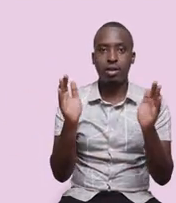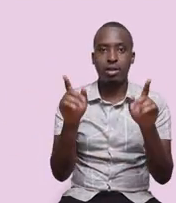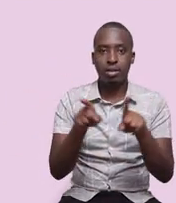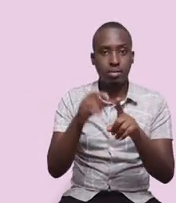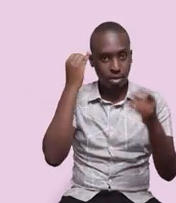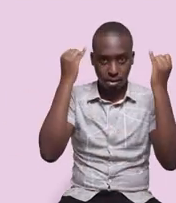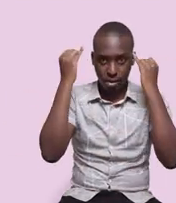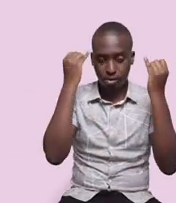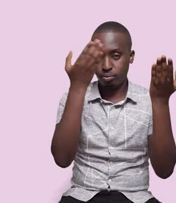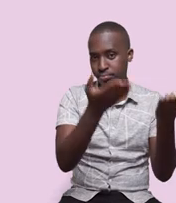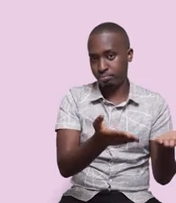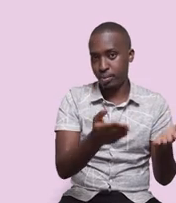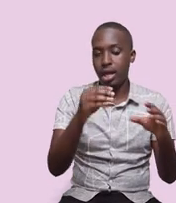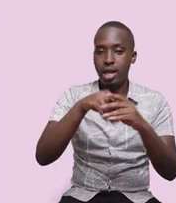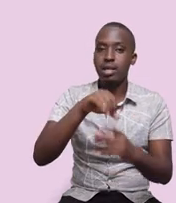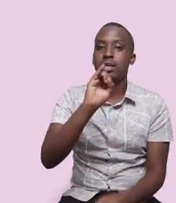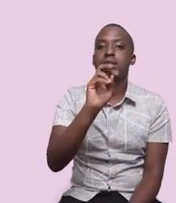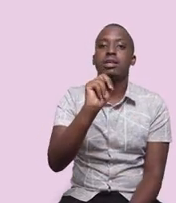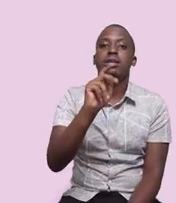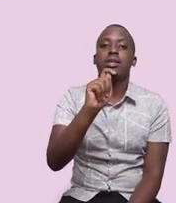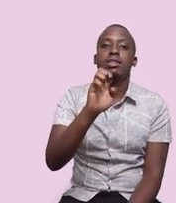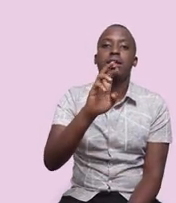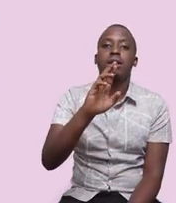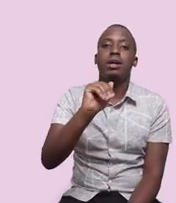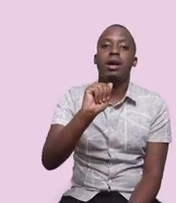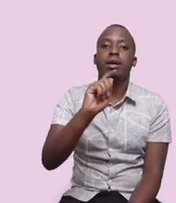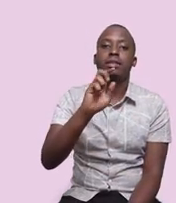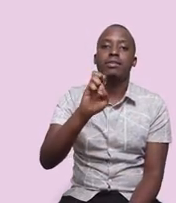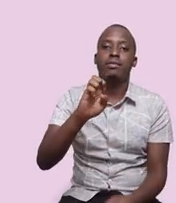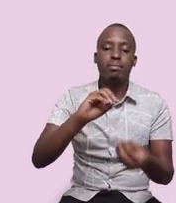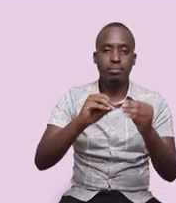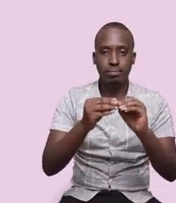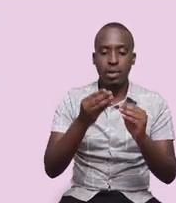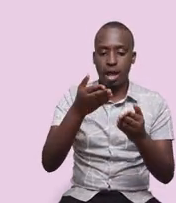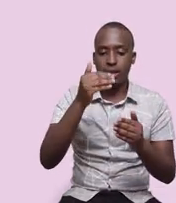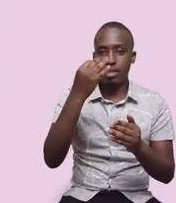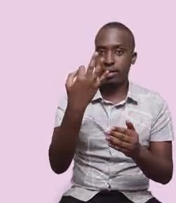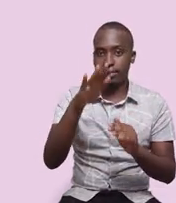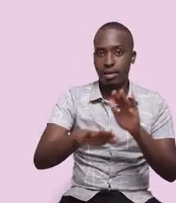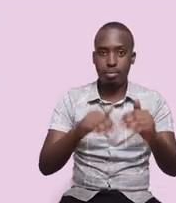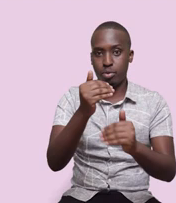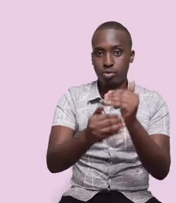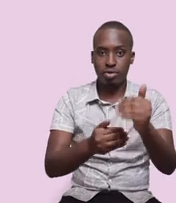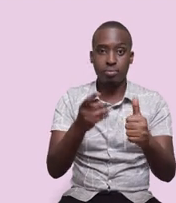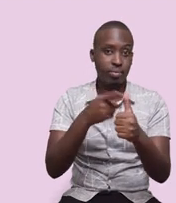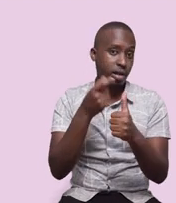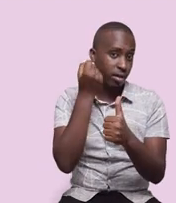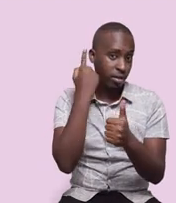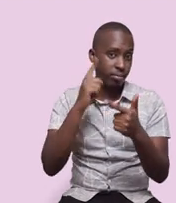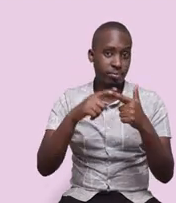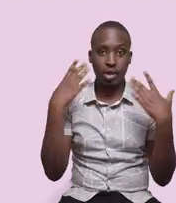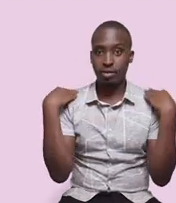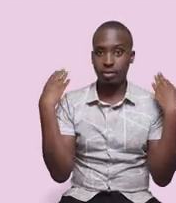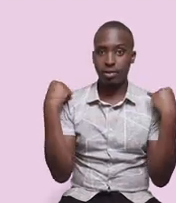well. In interactive mathematics, there are three-step process: understanding, exercise,